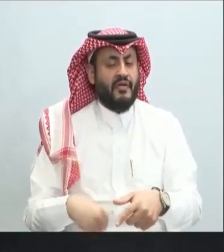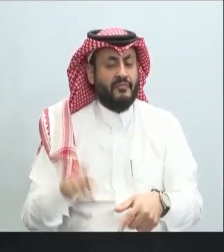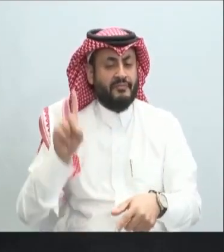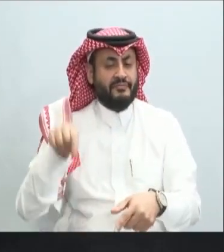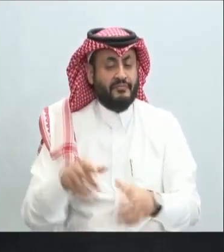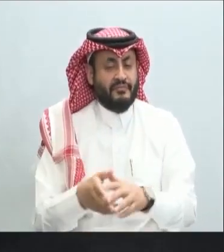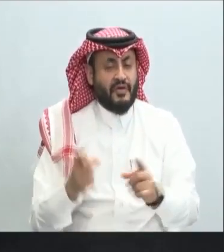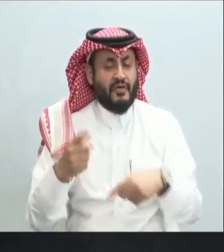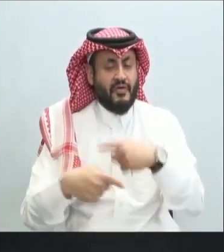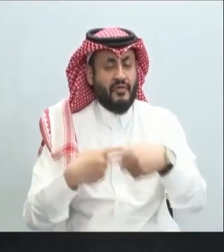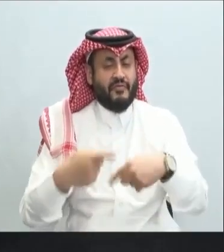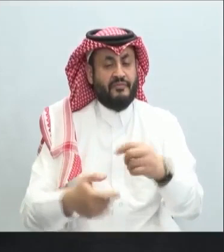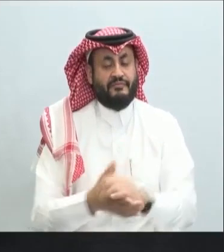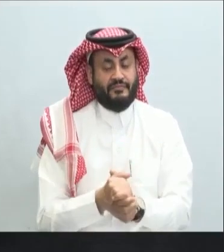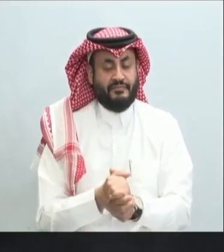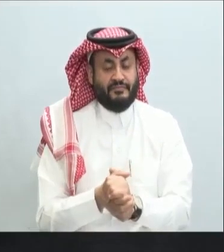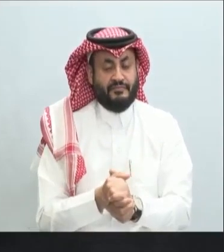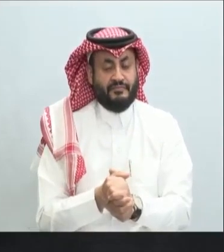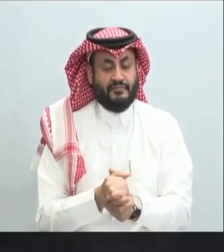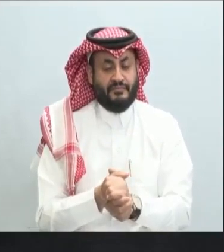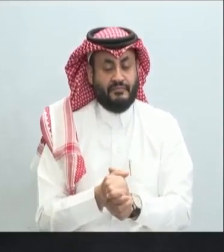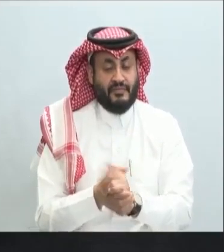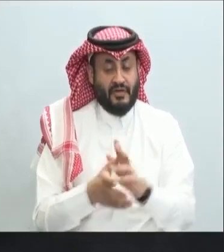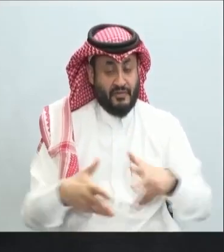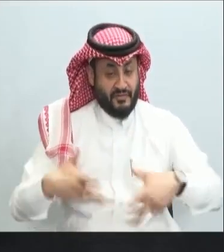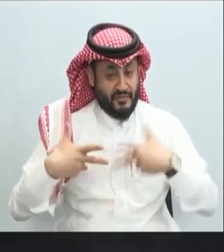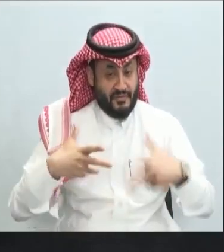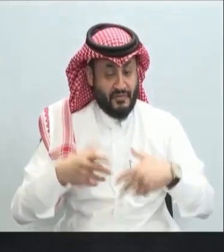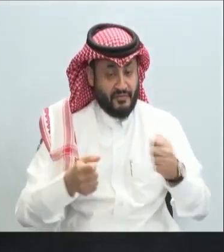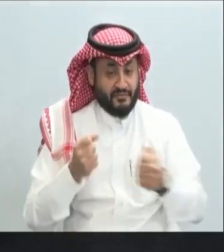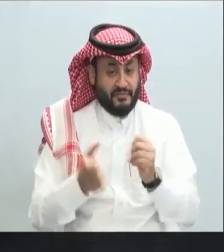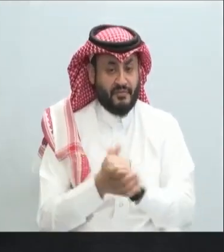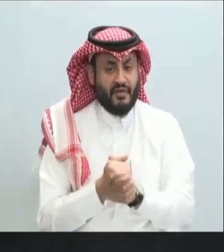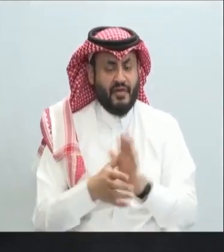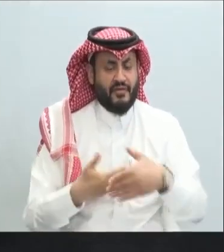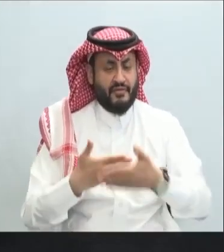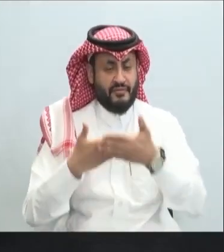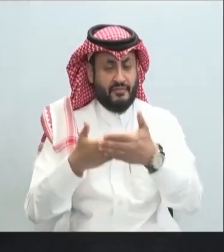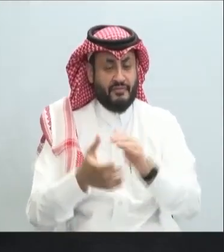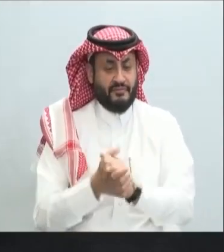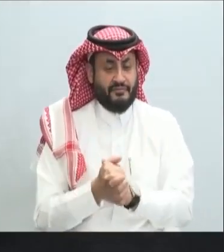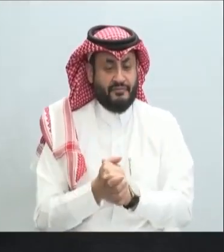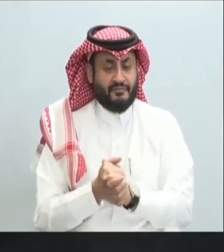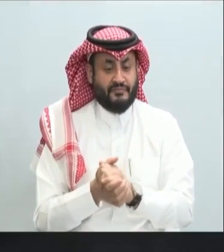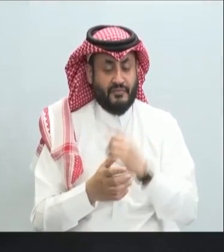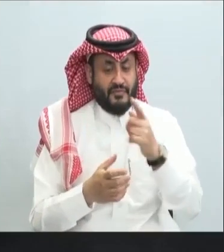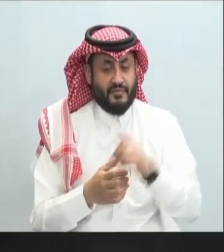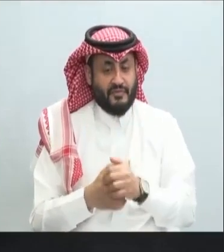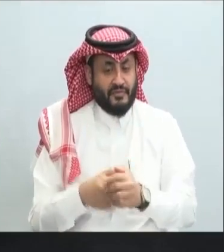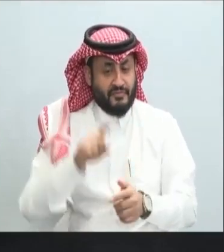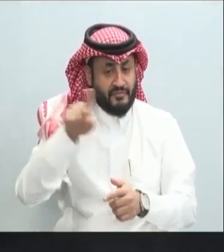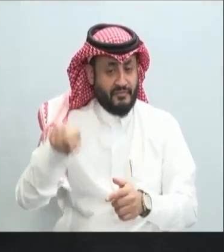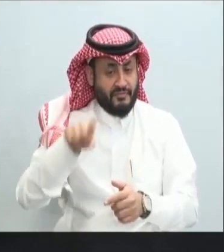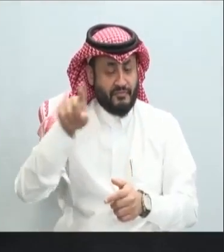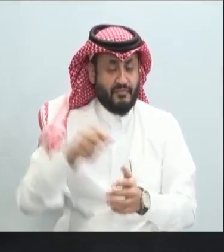the game continues. So it is interesting game because it will help you use this question,